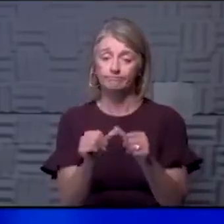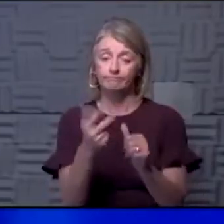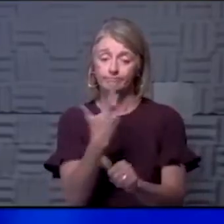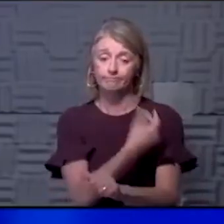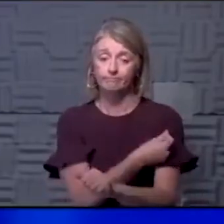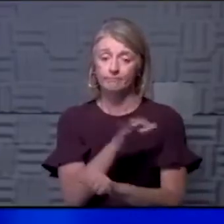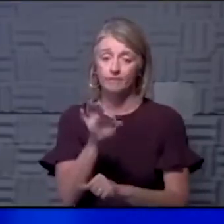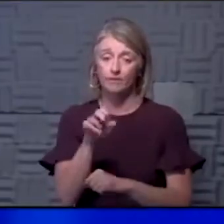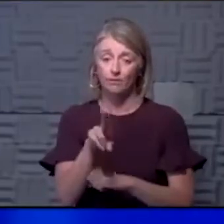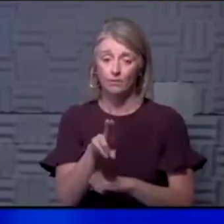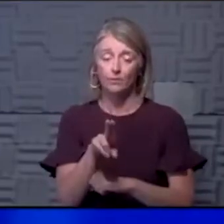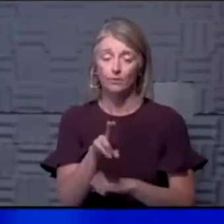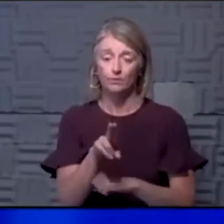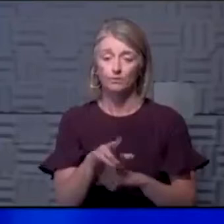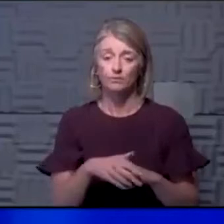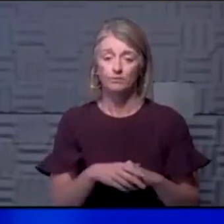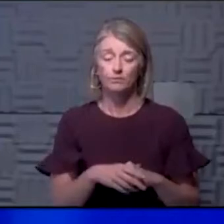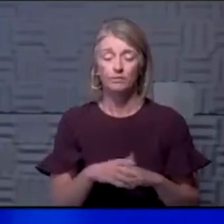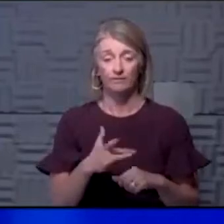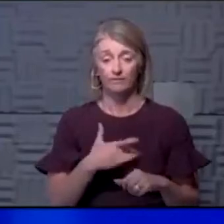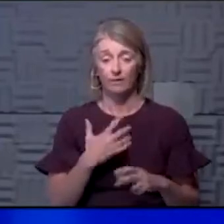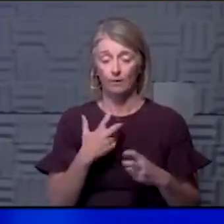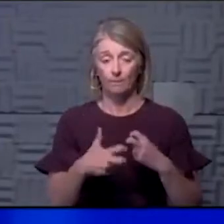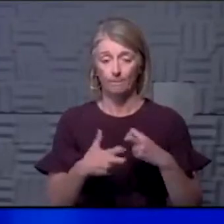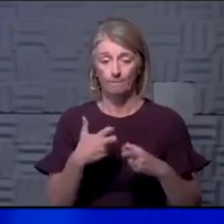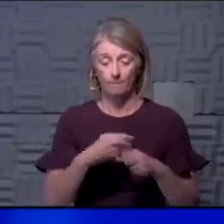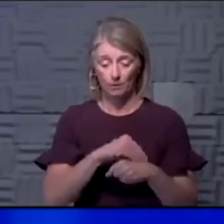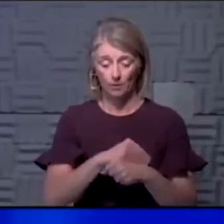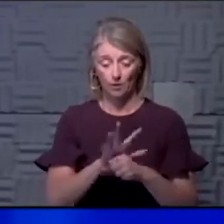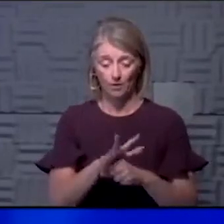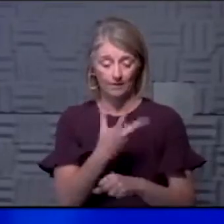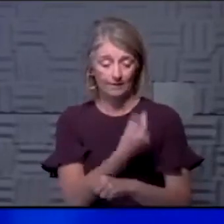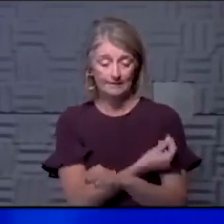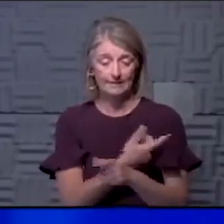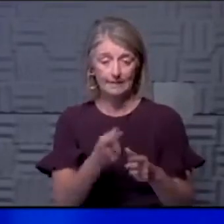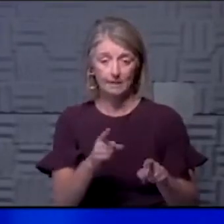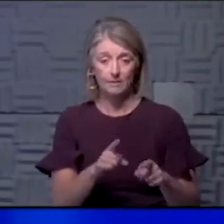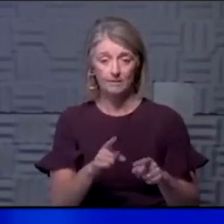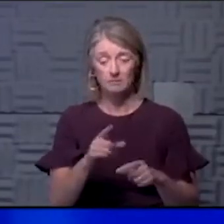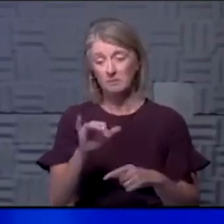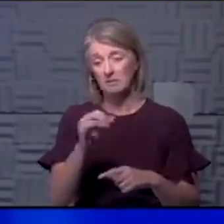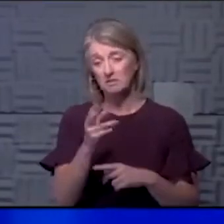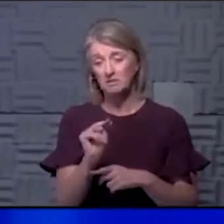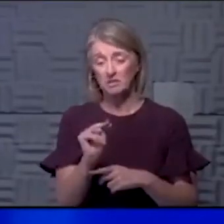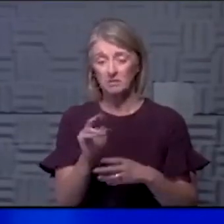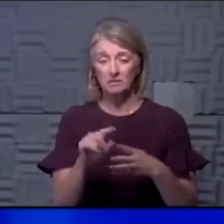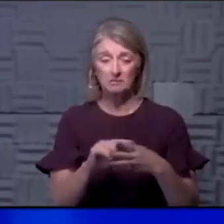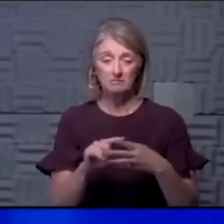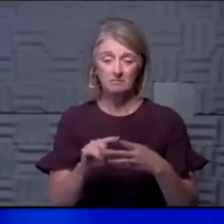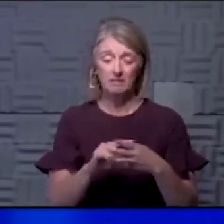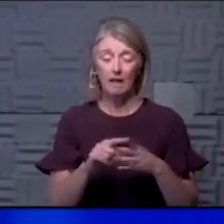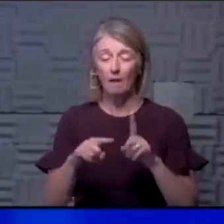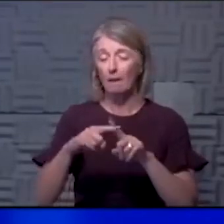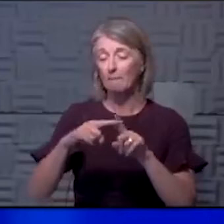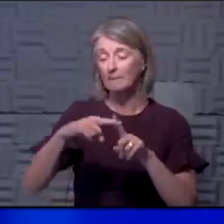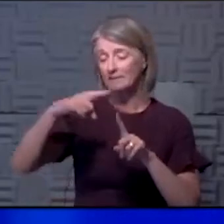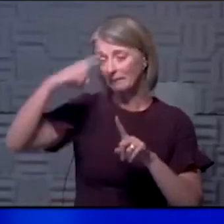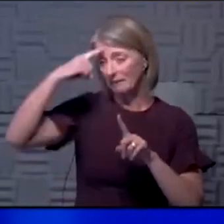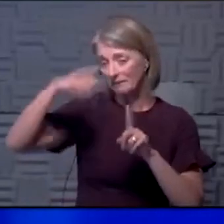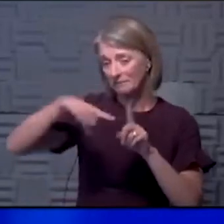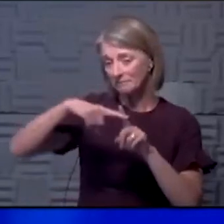and we don't think there's going to be a problem once COVID vaccine comes out. We're hoping the first of the year or thereabouts. But I'm the eternal optimist. So I always say